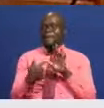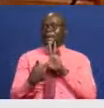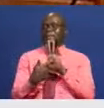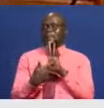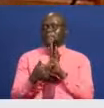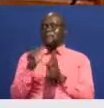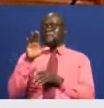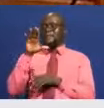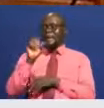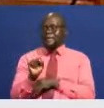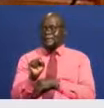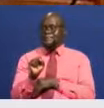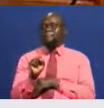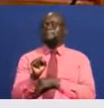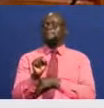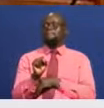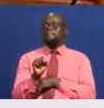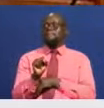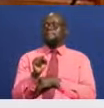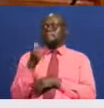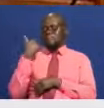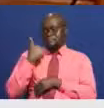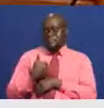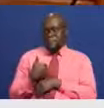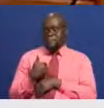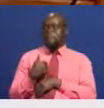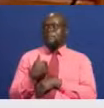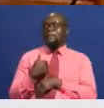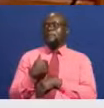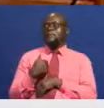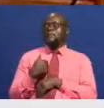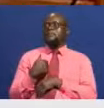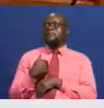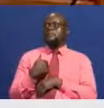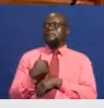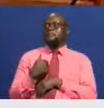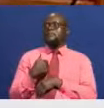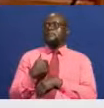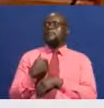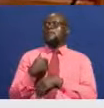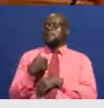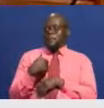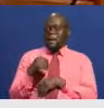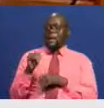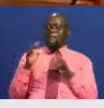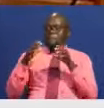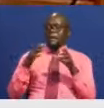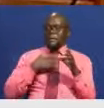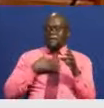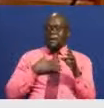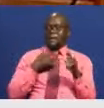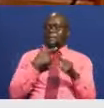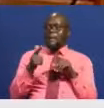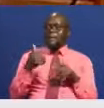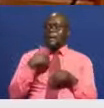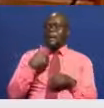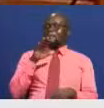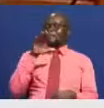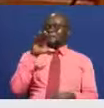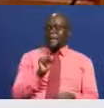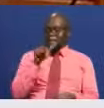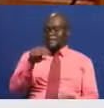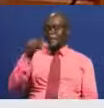examples of cabinet secretaries have, I am a co-principal, or in Kenya Kwanza, but I have cabinet